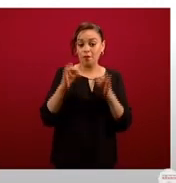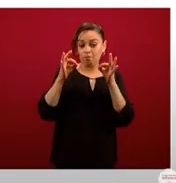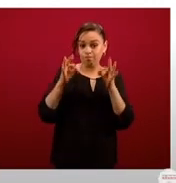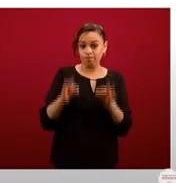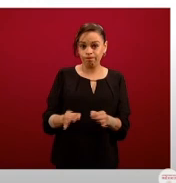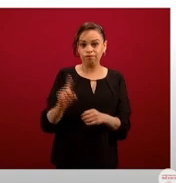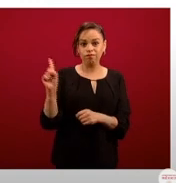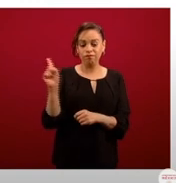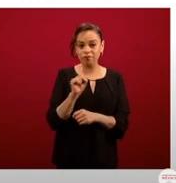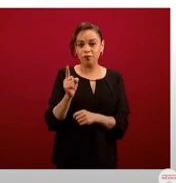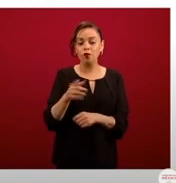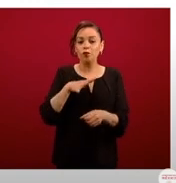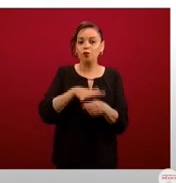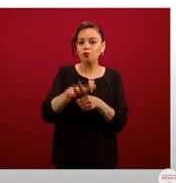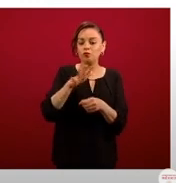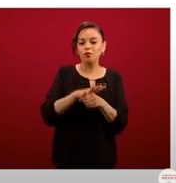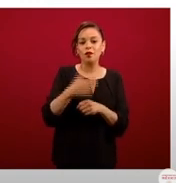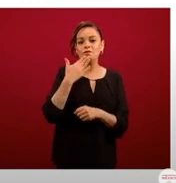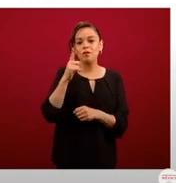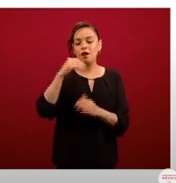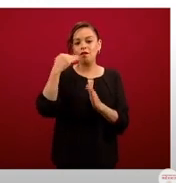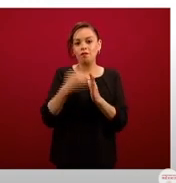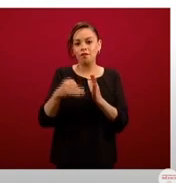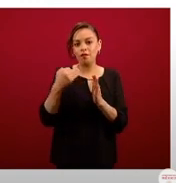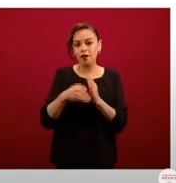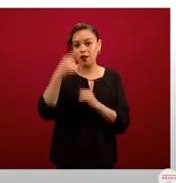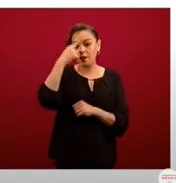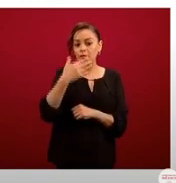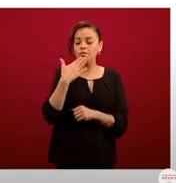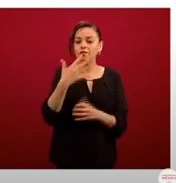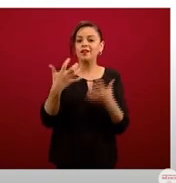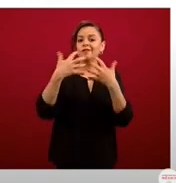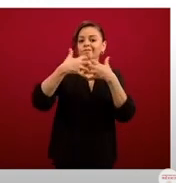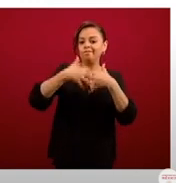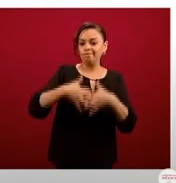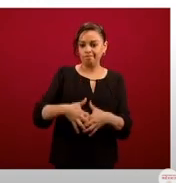the principles that were provided by MIT were very generic